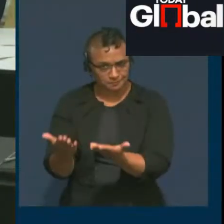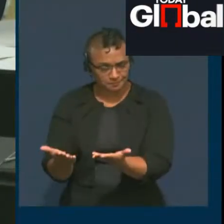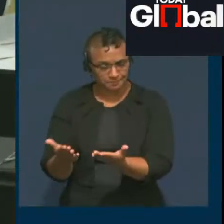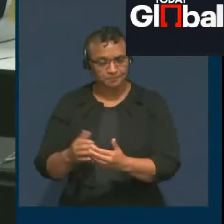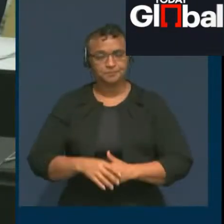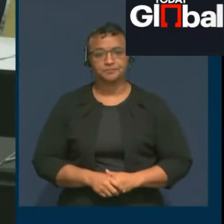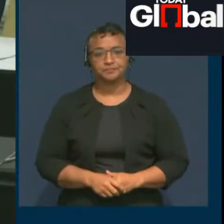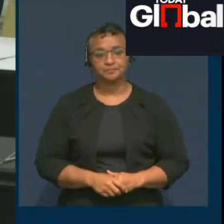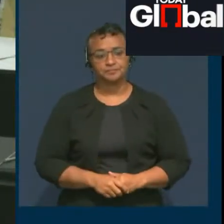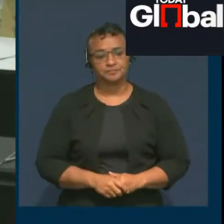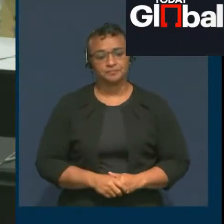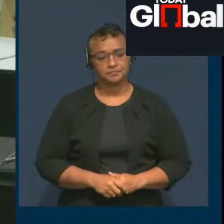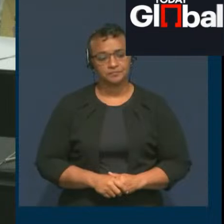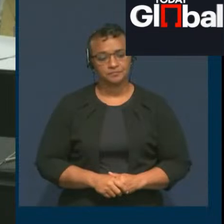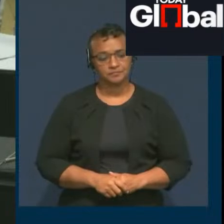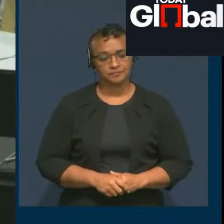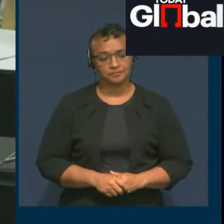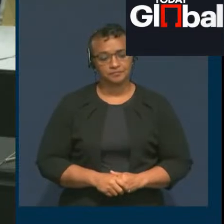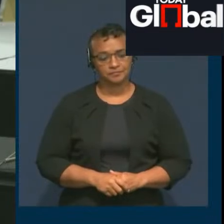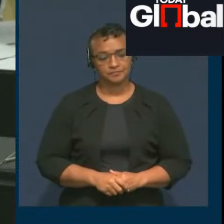you, Madam Chair.